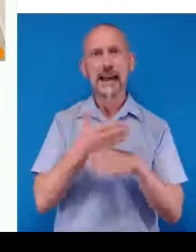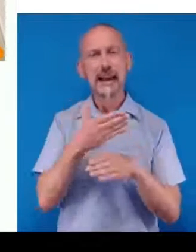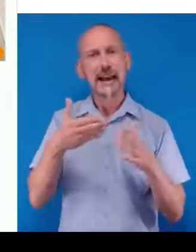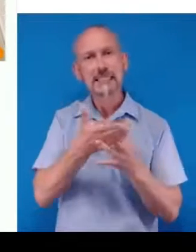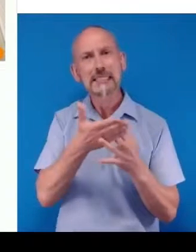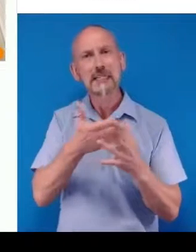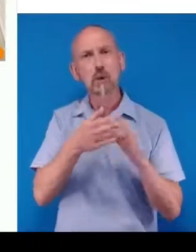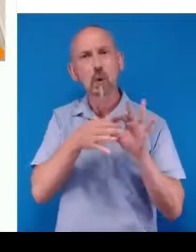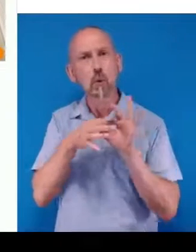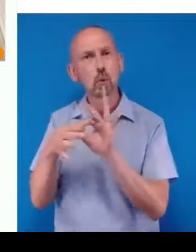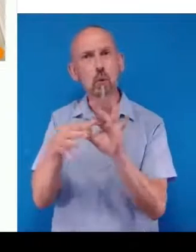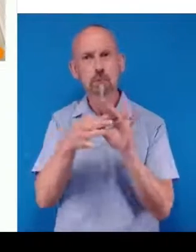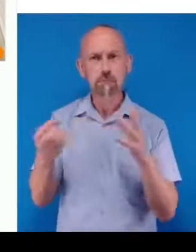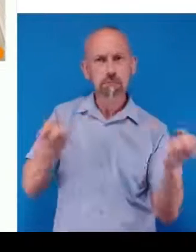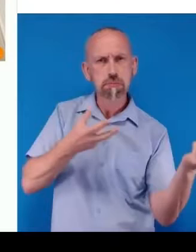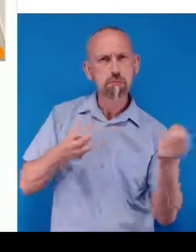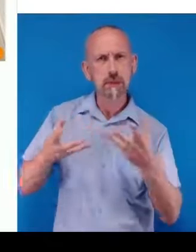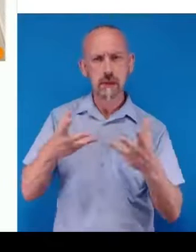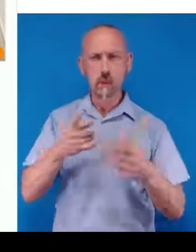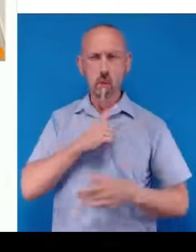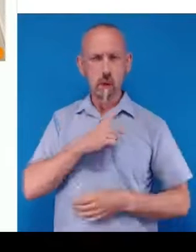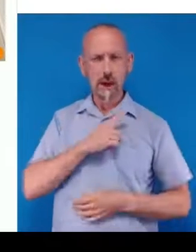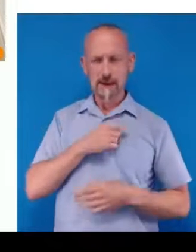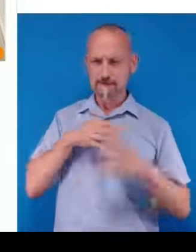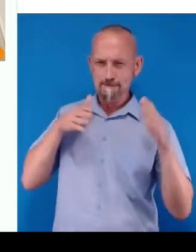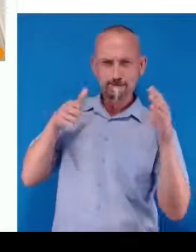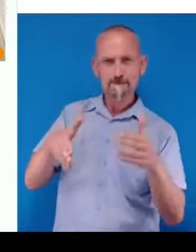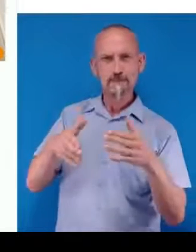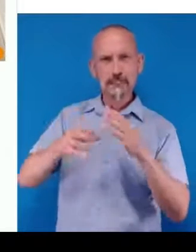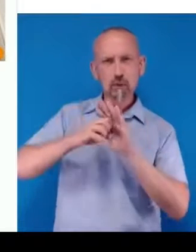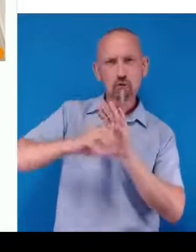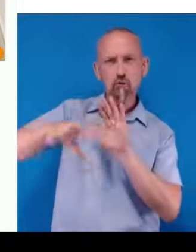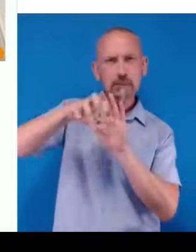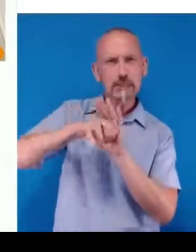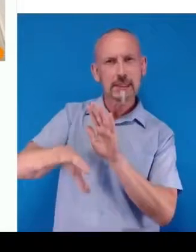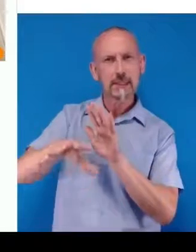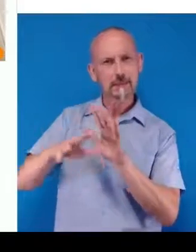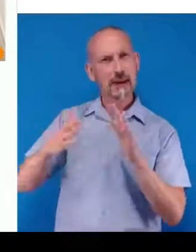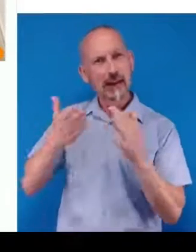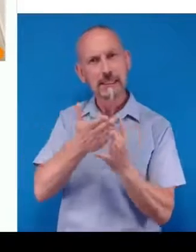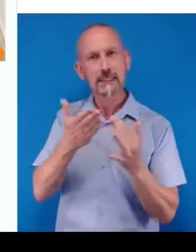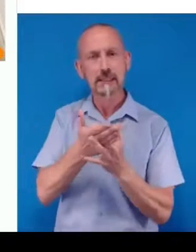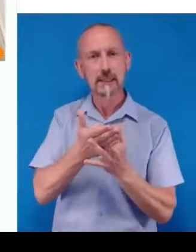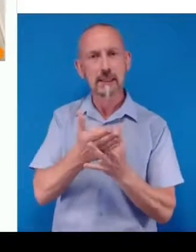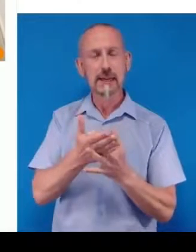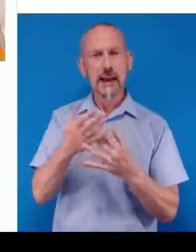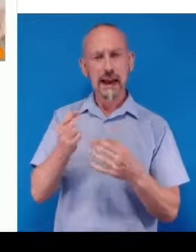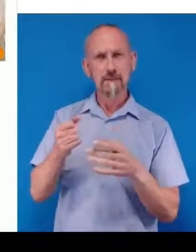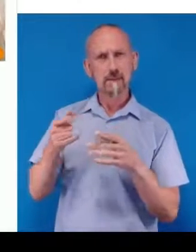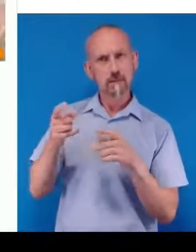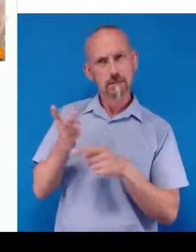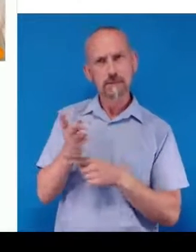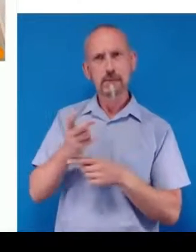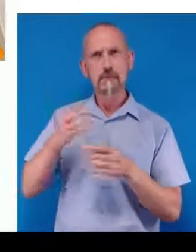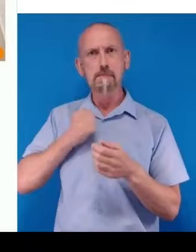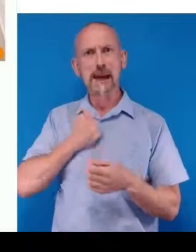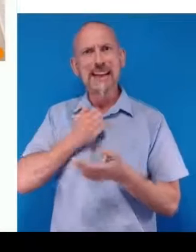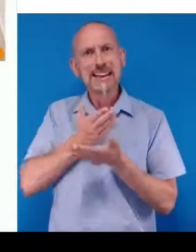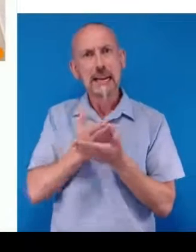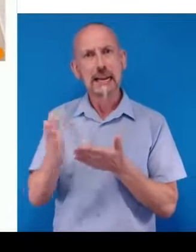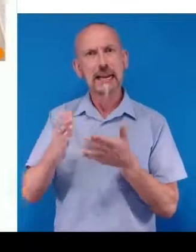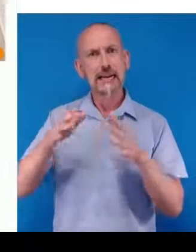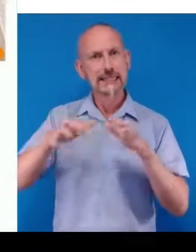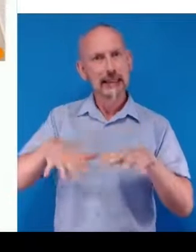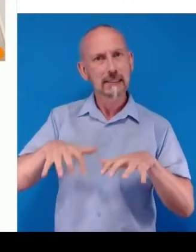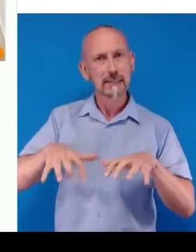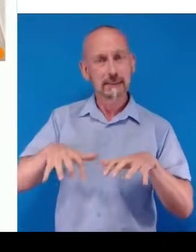AccessLOOP is a combination of our friends at MyClearText who have been supporting us with captions on AccessChat for